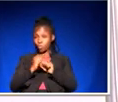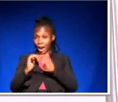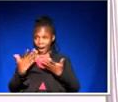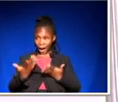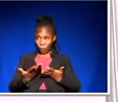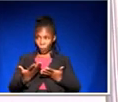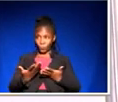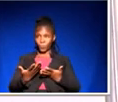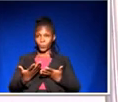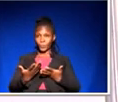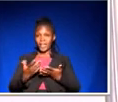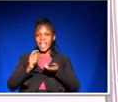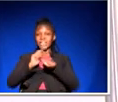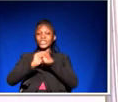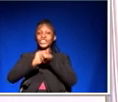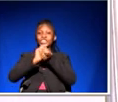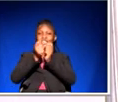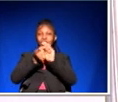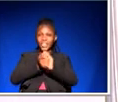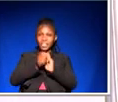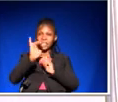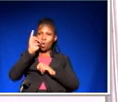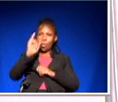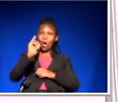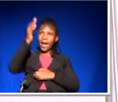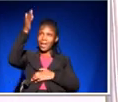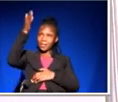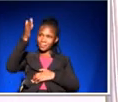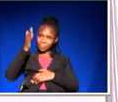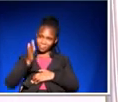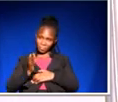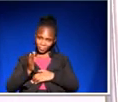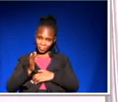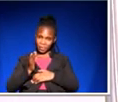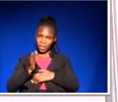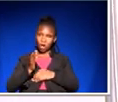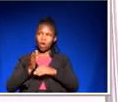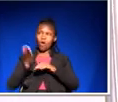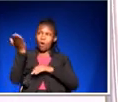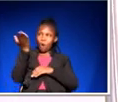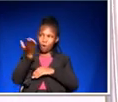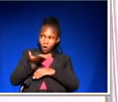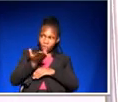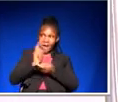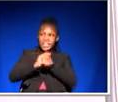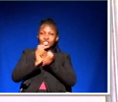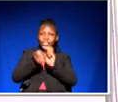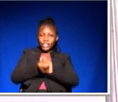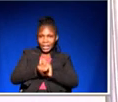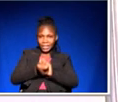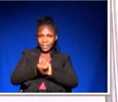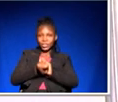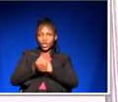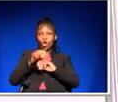gradient, which is change in the y coordinates over the change